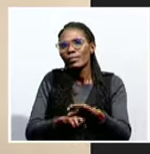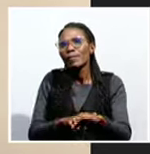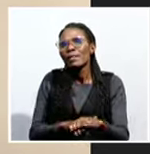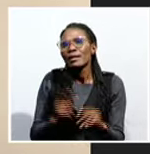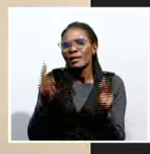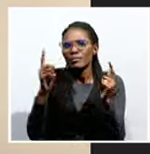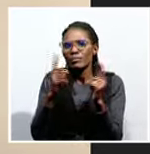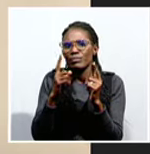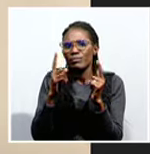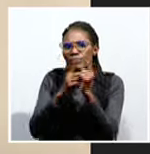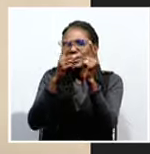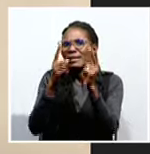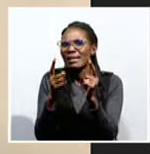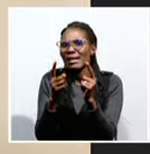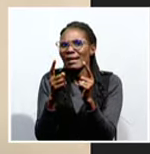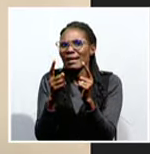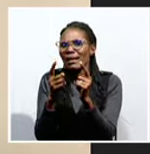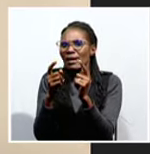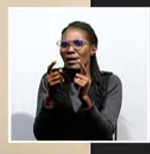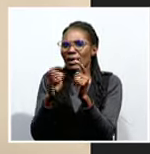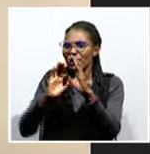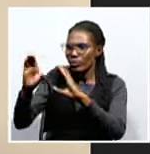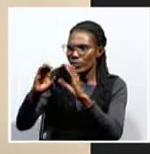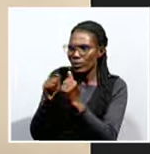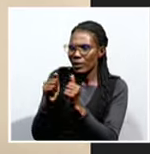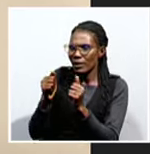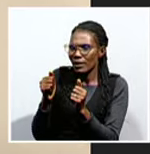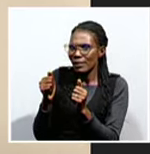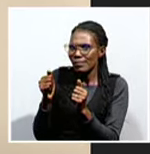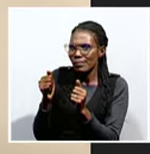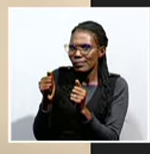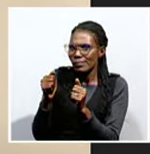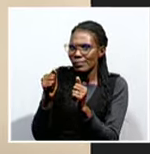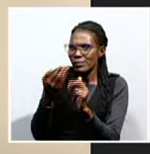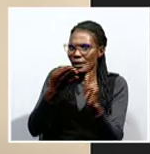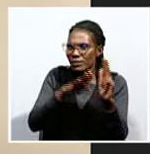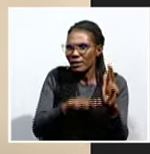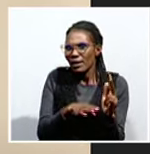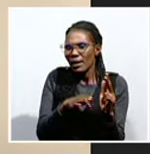now which was really him talking to him, it was in